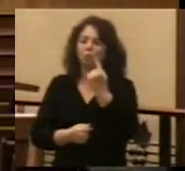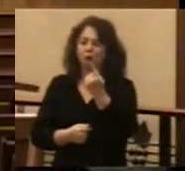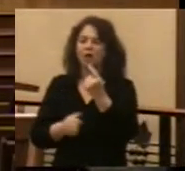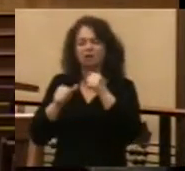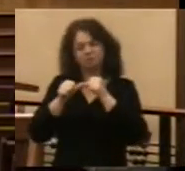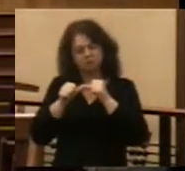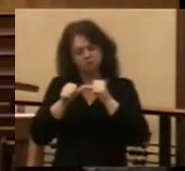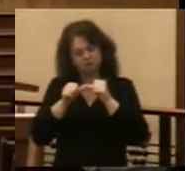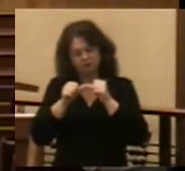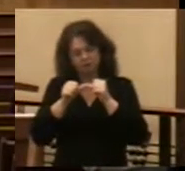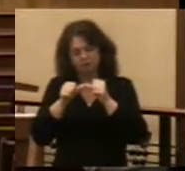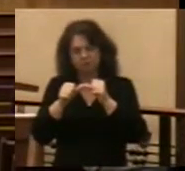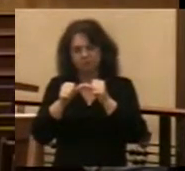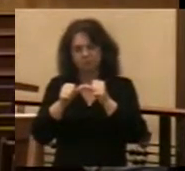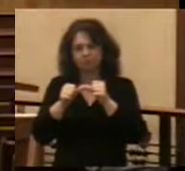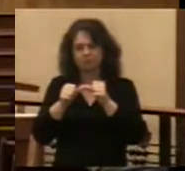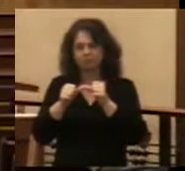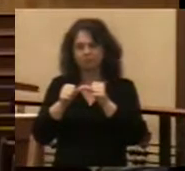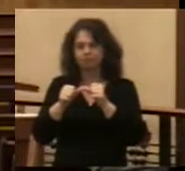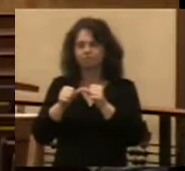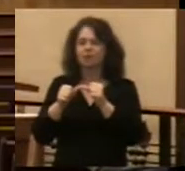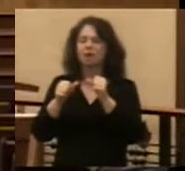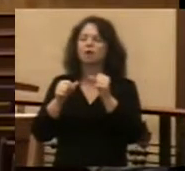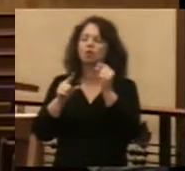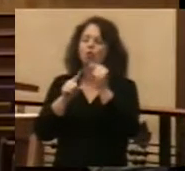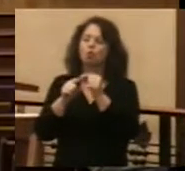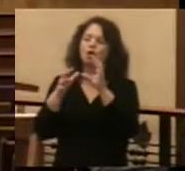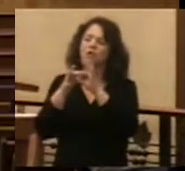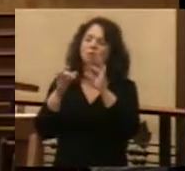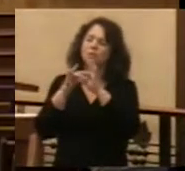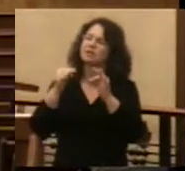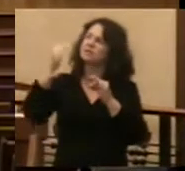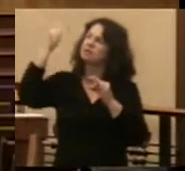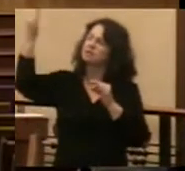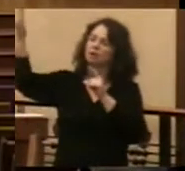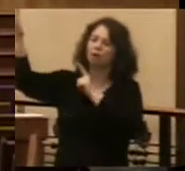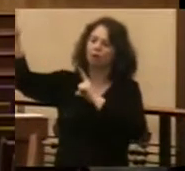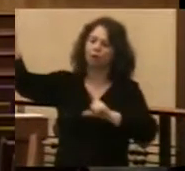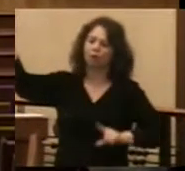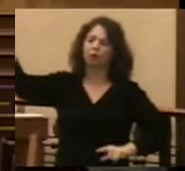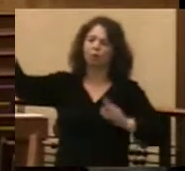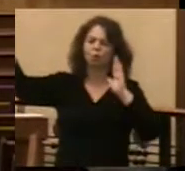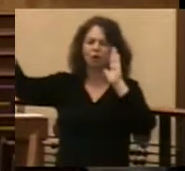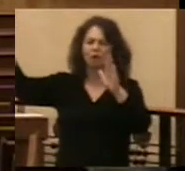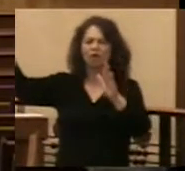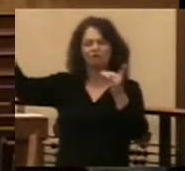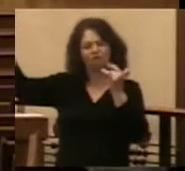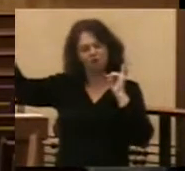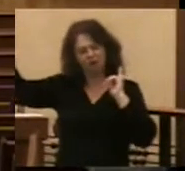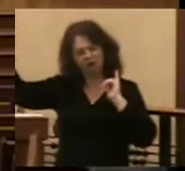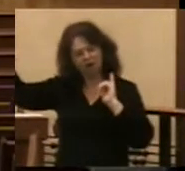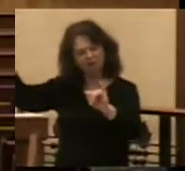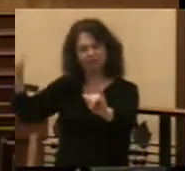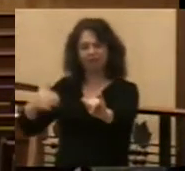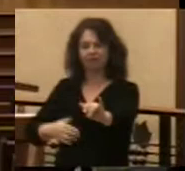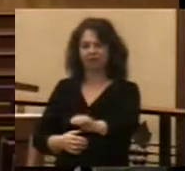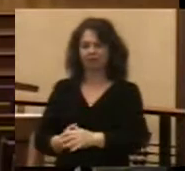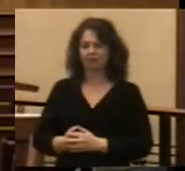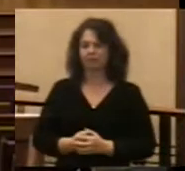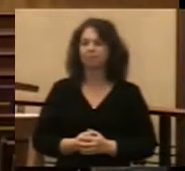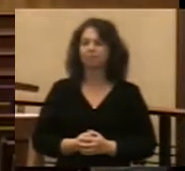constant, that the word of the Lord stands forever.